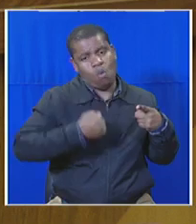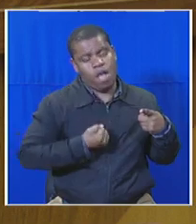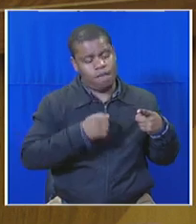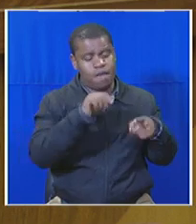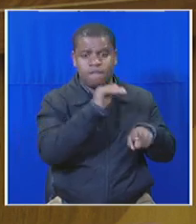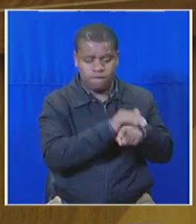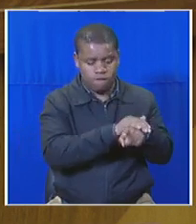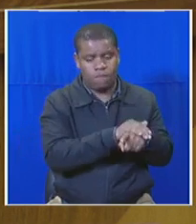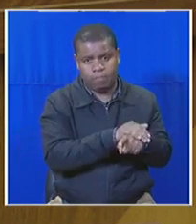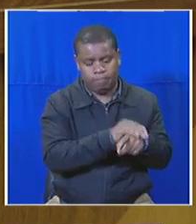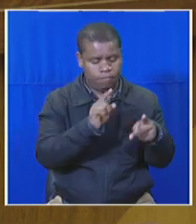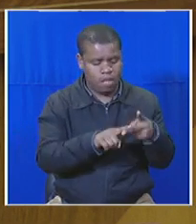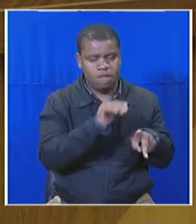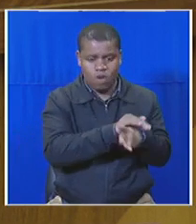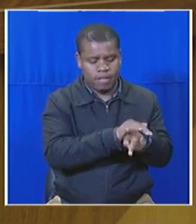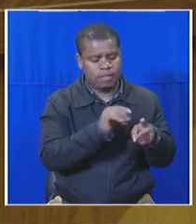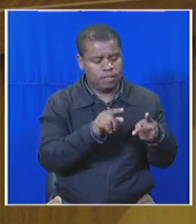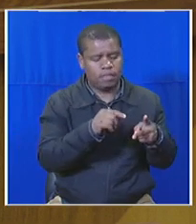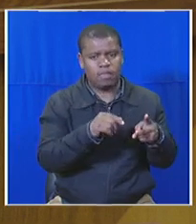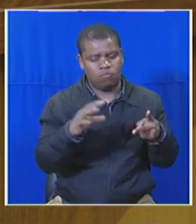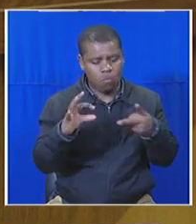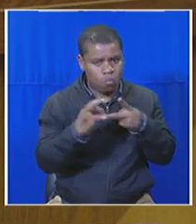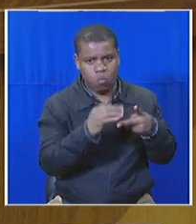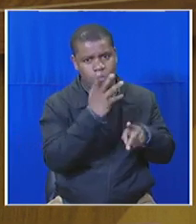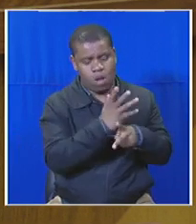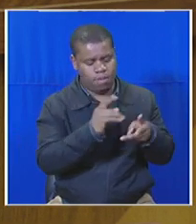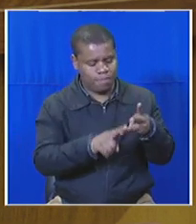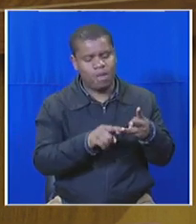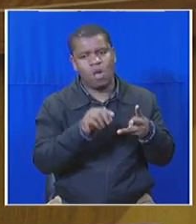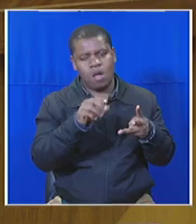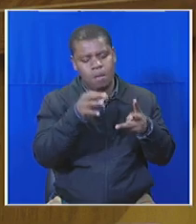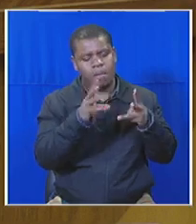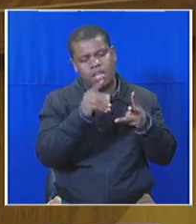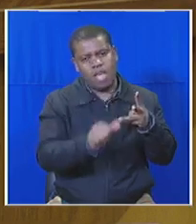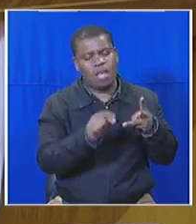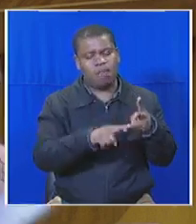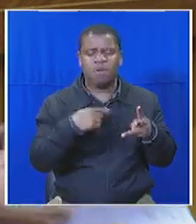and colleagues, and to the Democratic Alliance. I'm sure he will be sorely missed. Thank you.